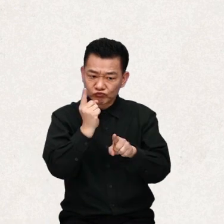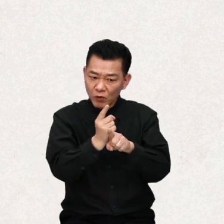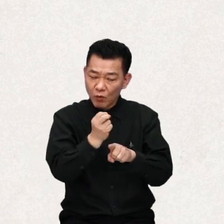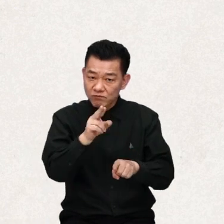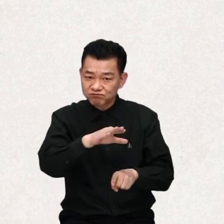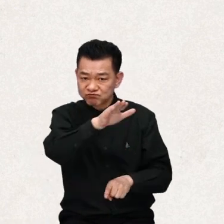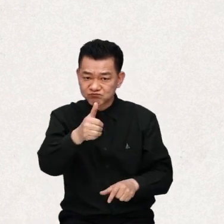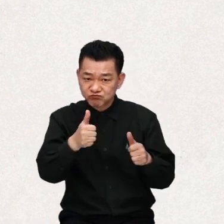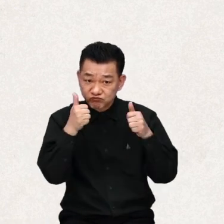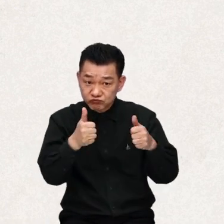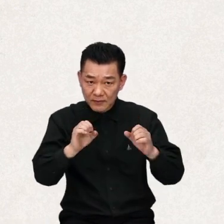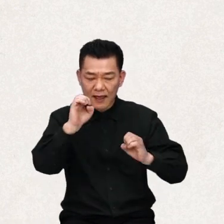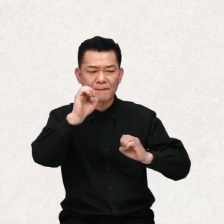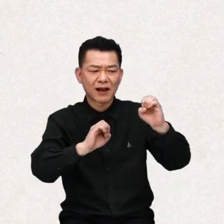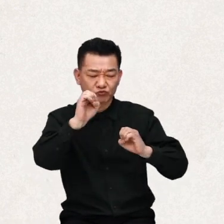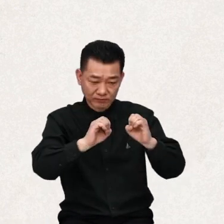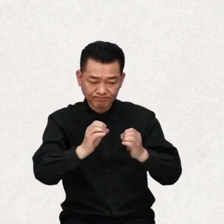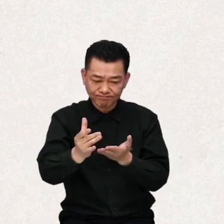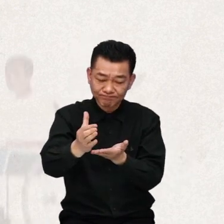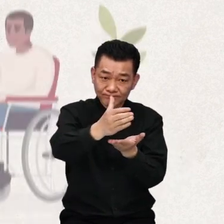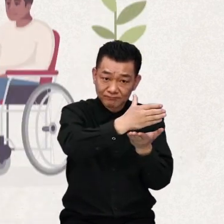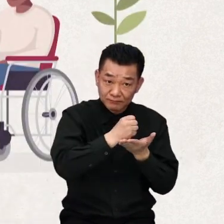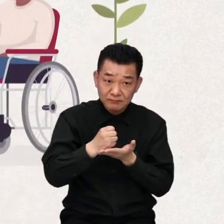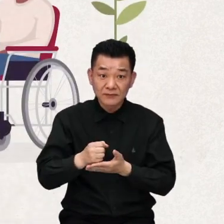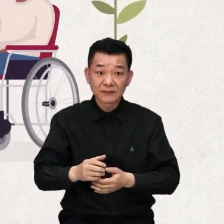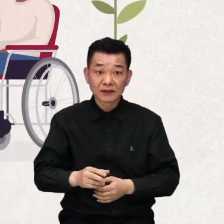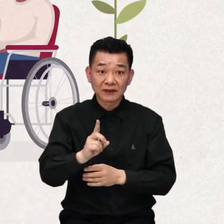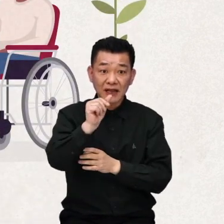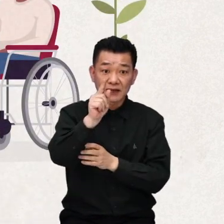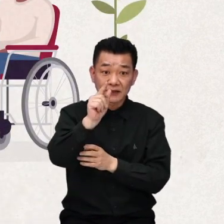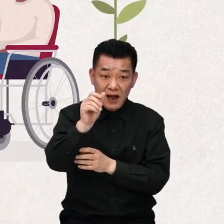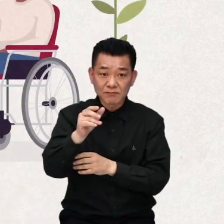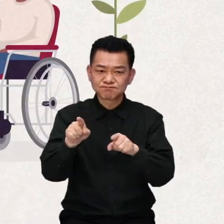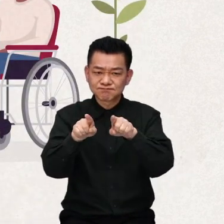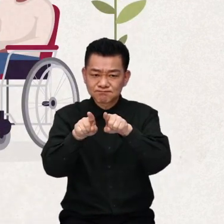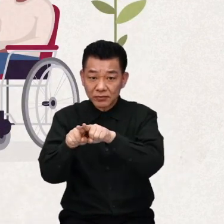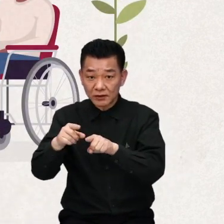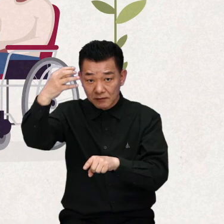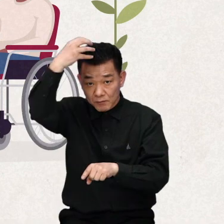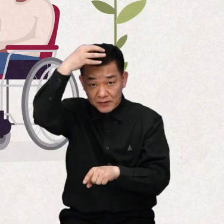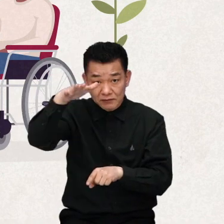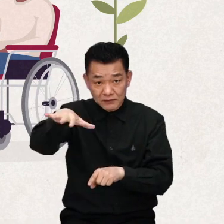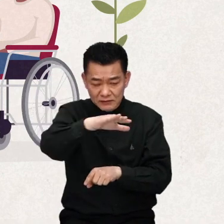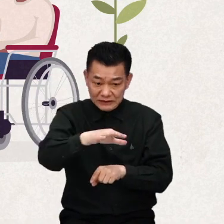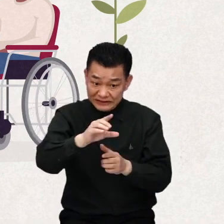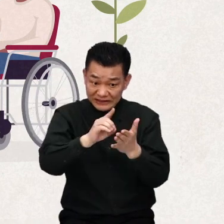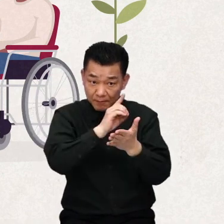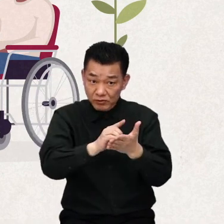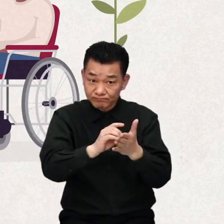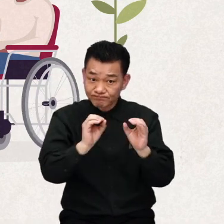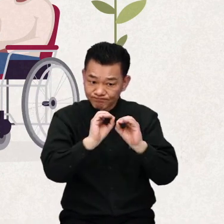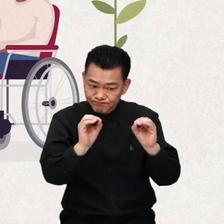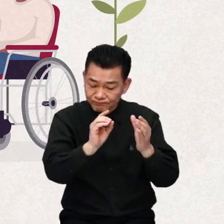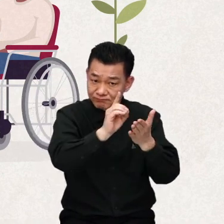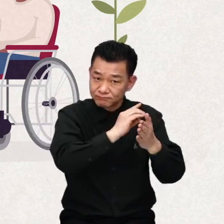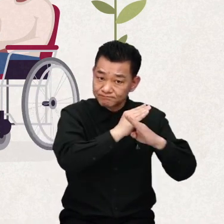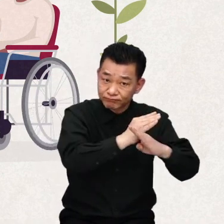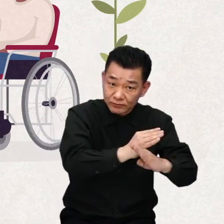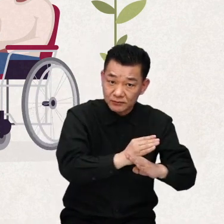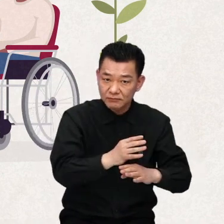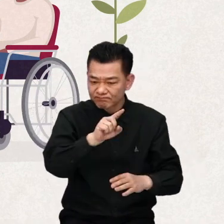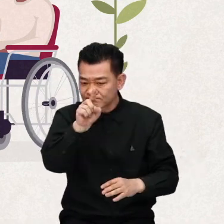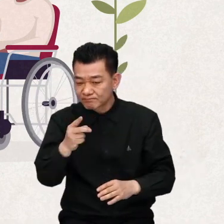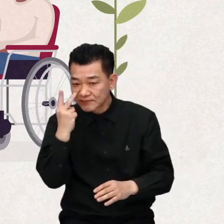data evaluating various conditions, and confirms whether the discrimination on persons with disabilities is actually